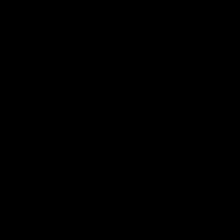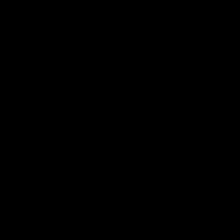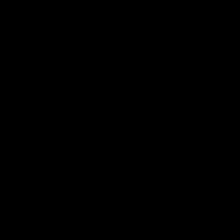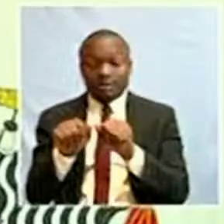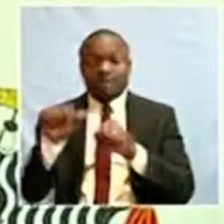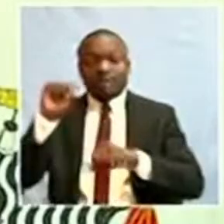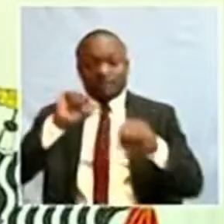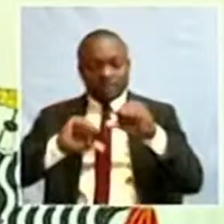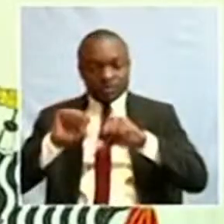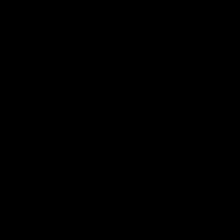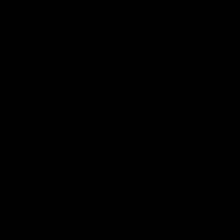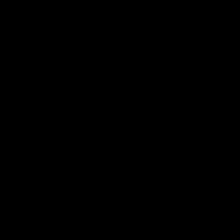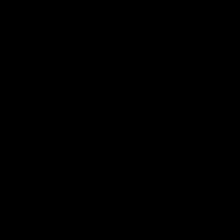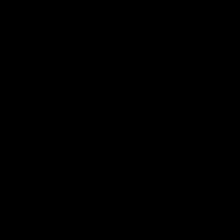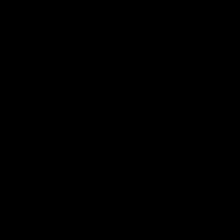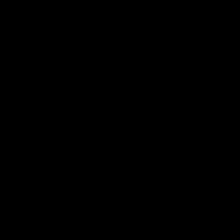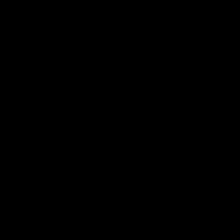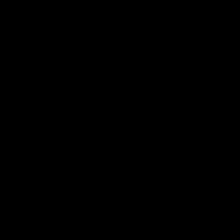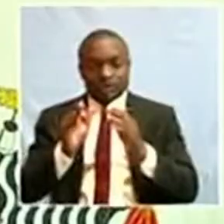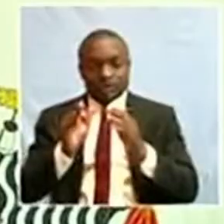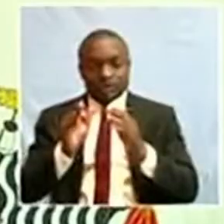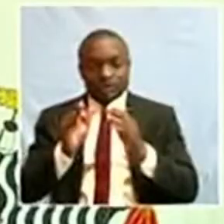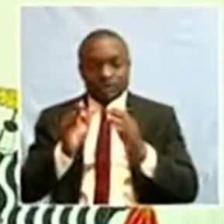looked at.